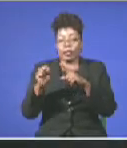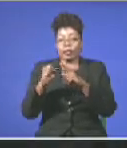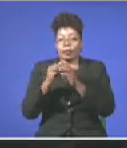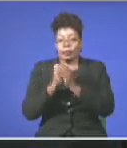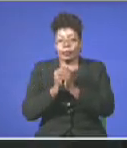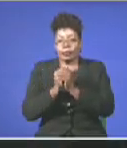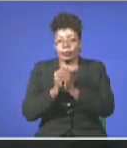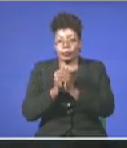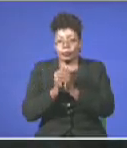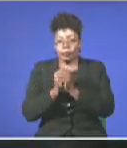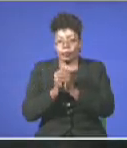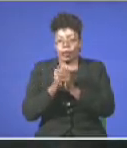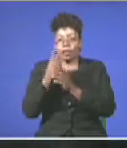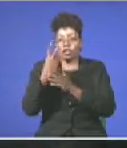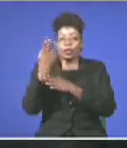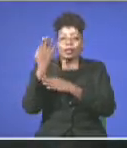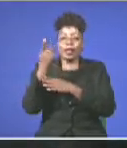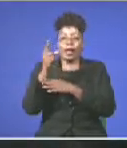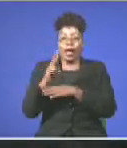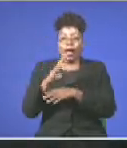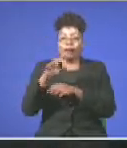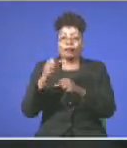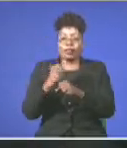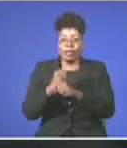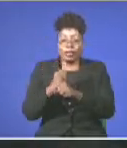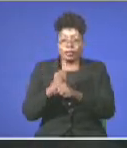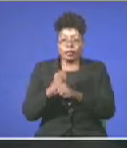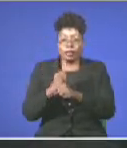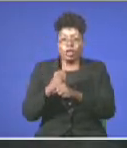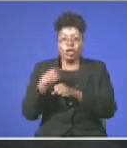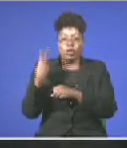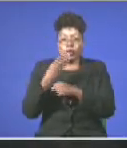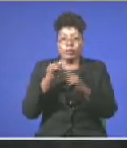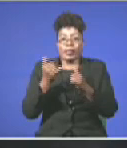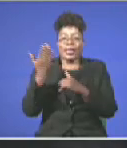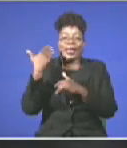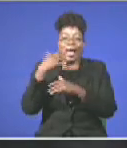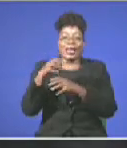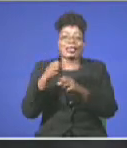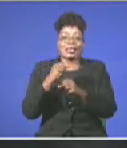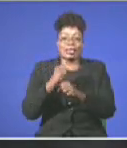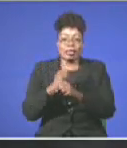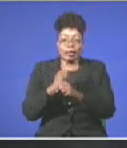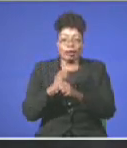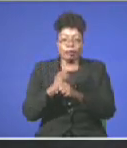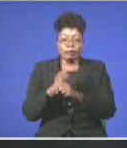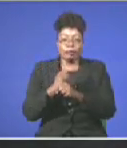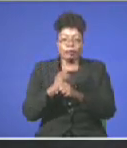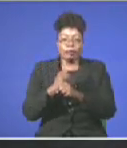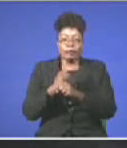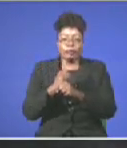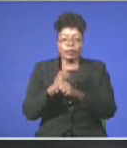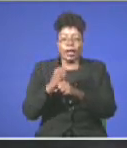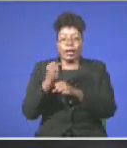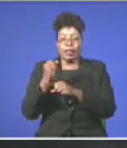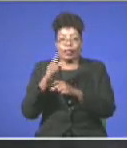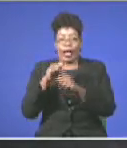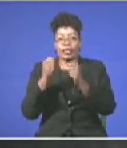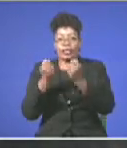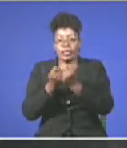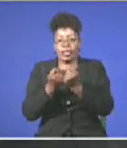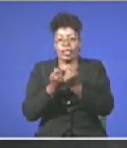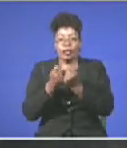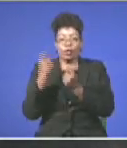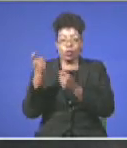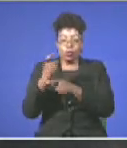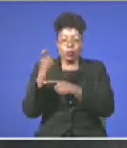For the last, I think, 2.5 years, has not been defeated. We played them last year, and this team beat us down, even though the score was the same last